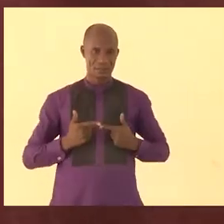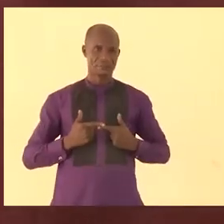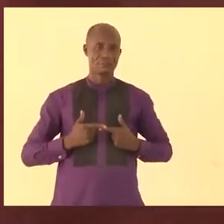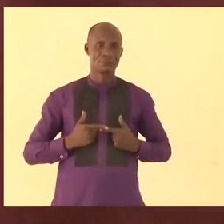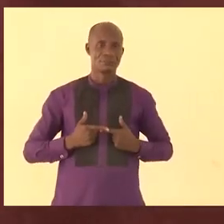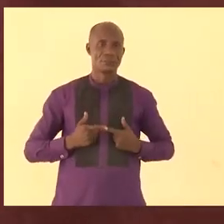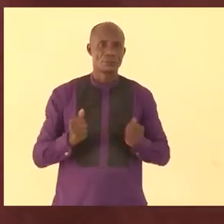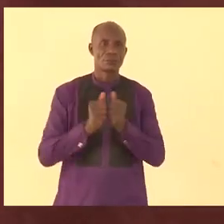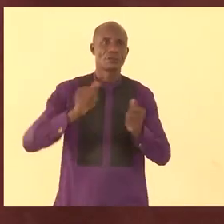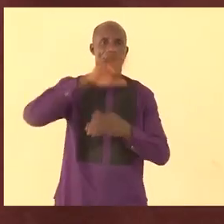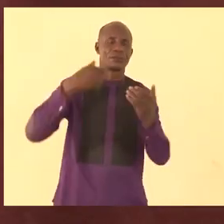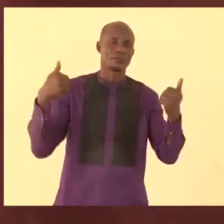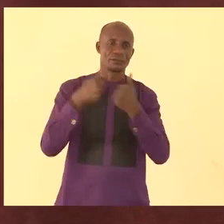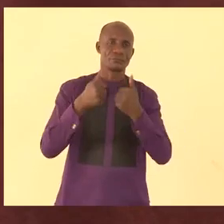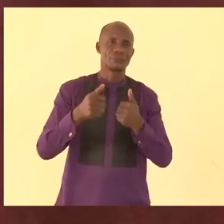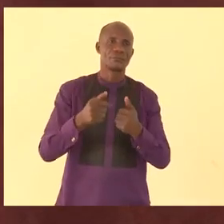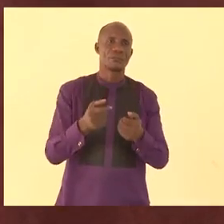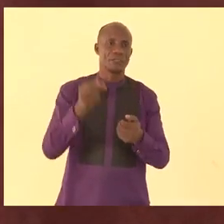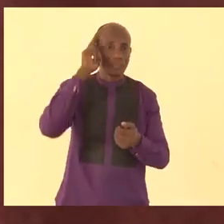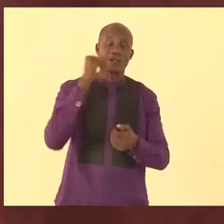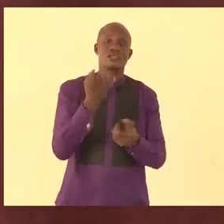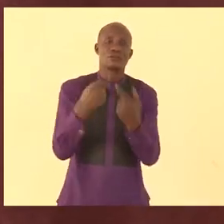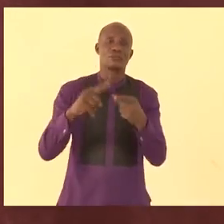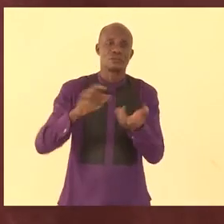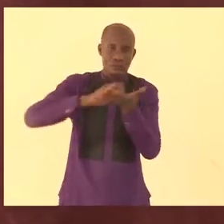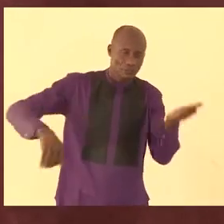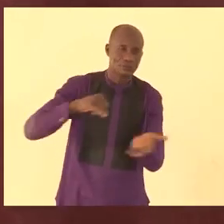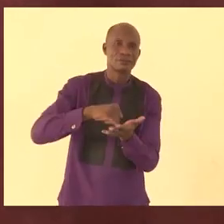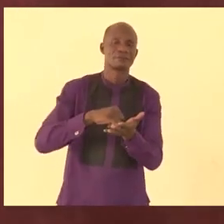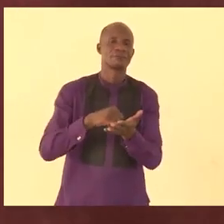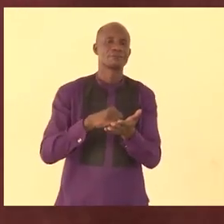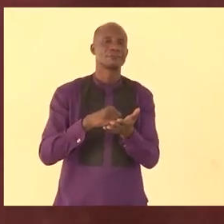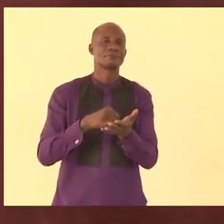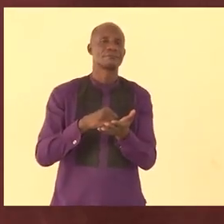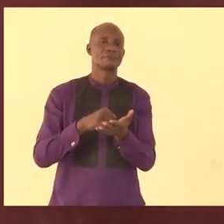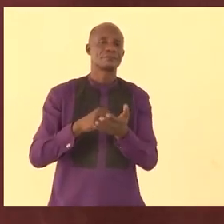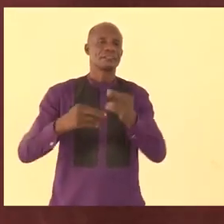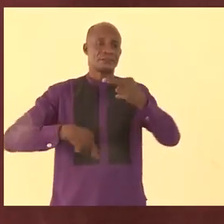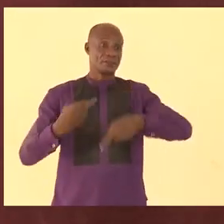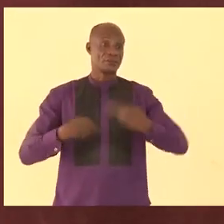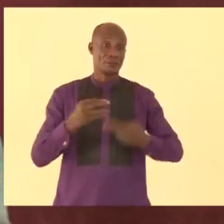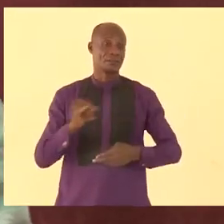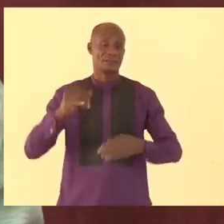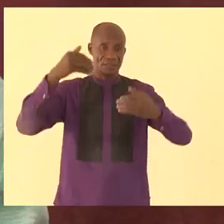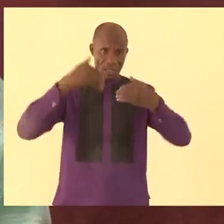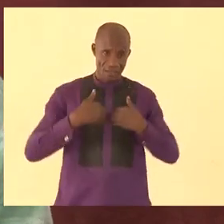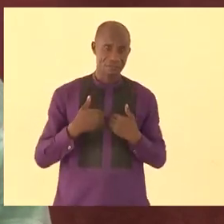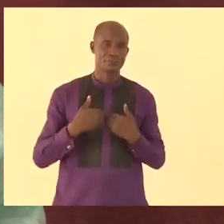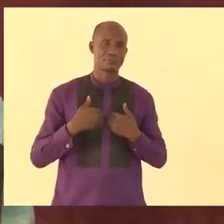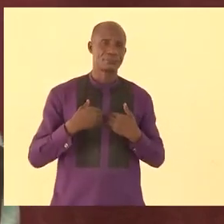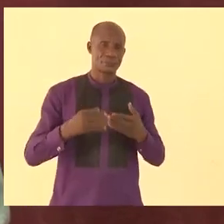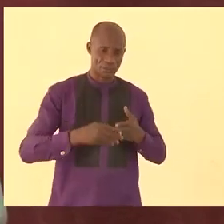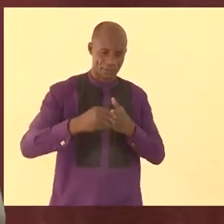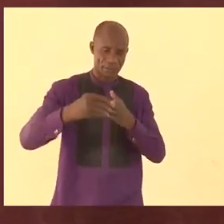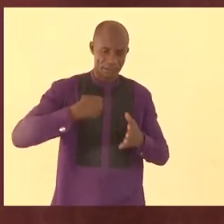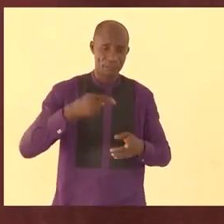challenges I'm facing. The Lord is coming to take it away. And that I should rejoice. And that rejoicing has... He linked me to the